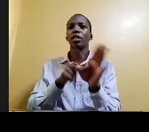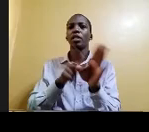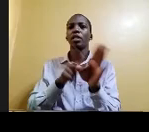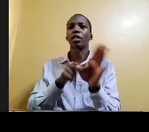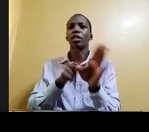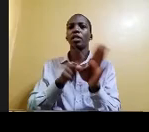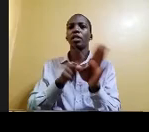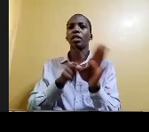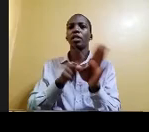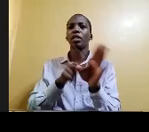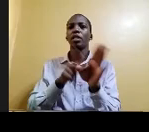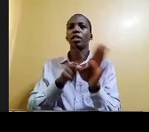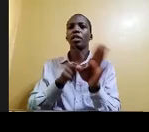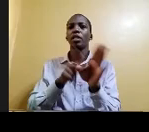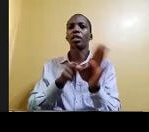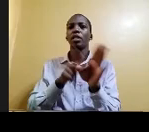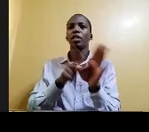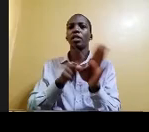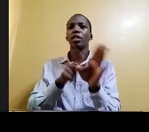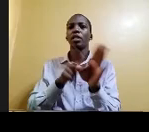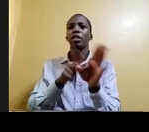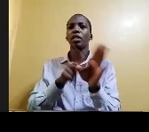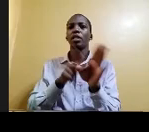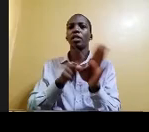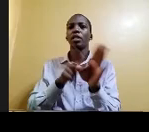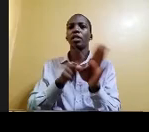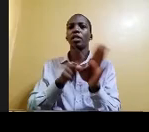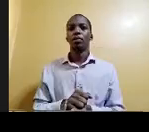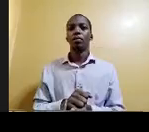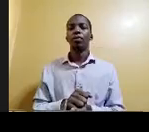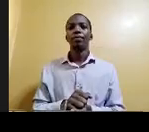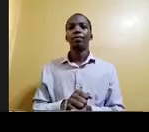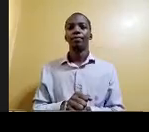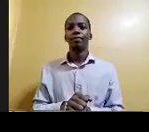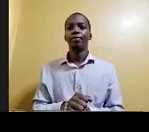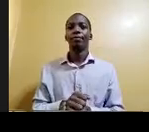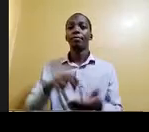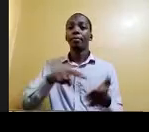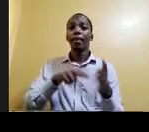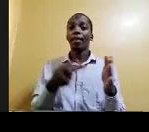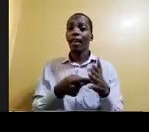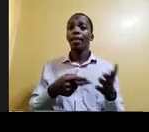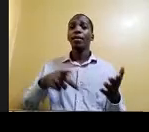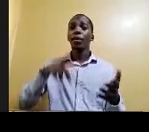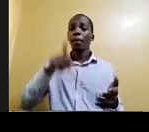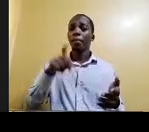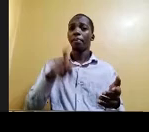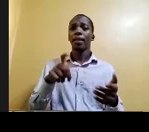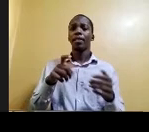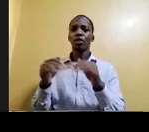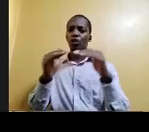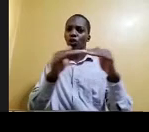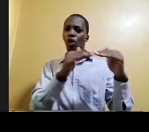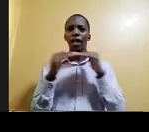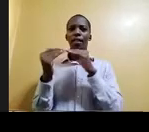those new initiatives. However, we believe that we have to address jointly many of the implications of the